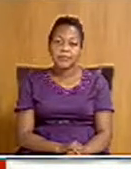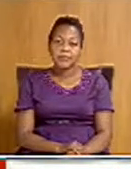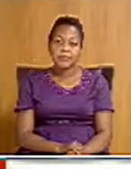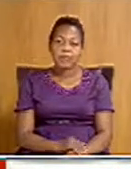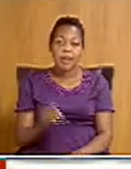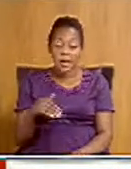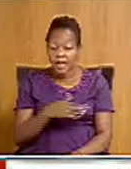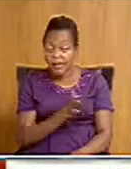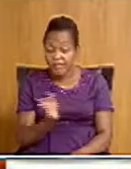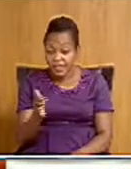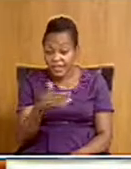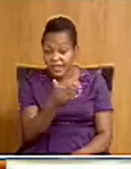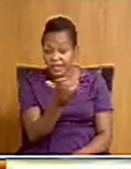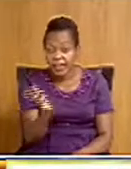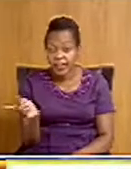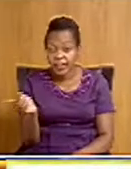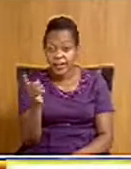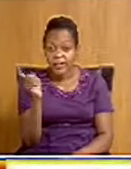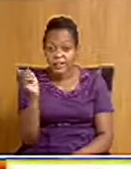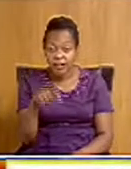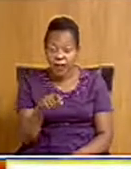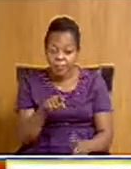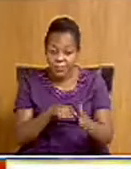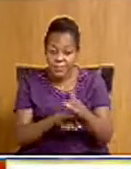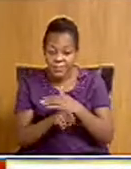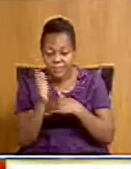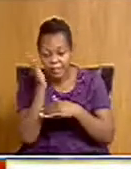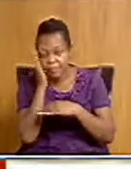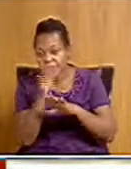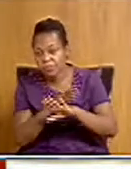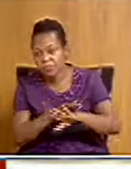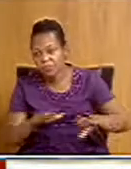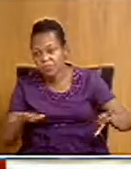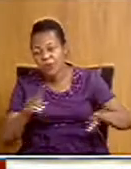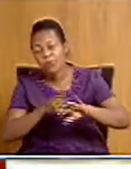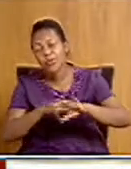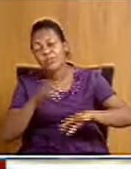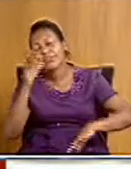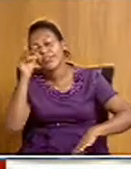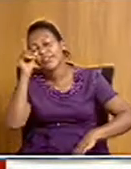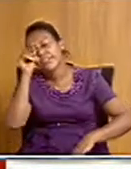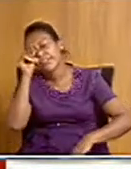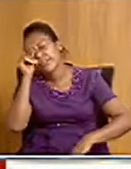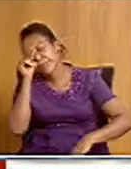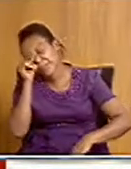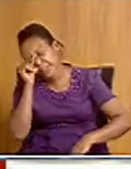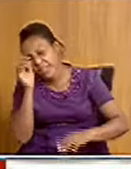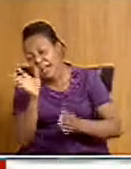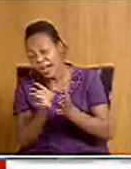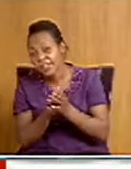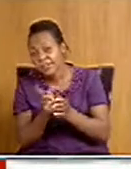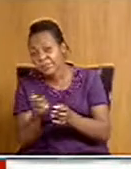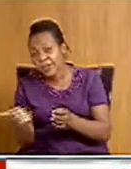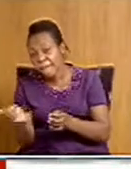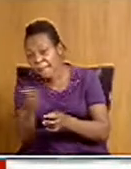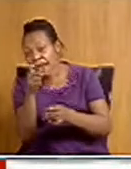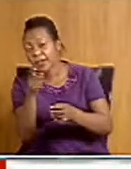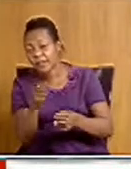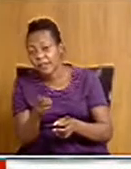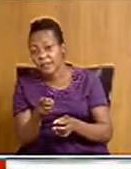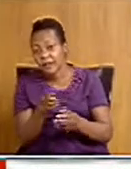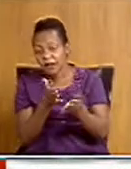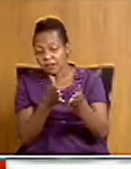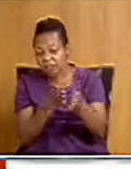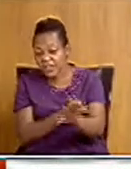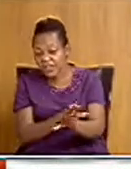A snake can come and enter the bedroom when you are asleep, and it will bite you, and